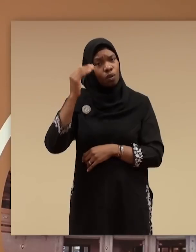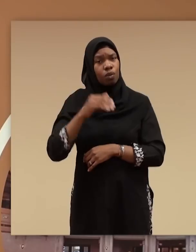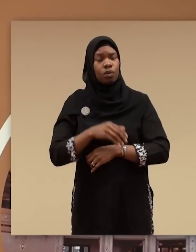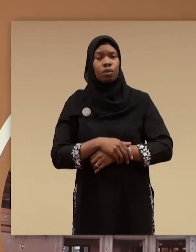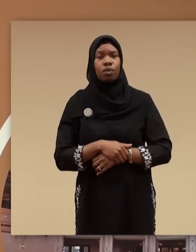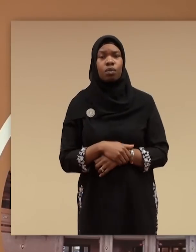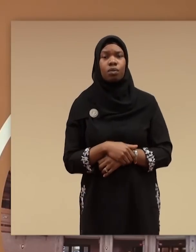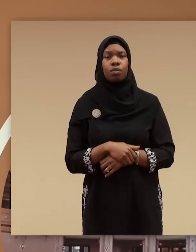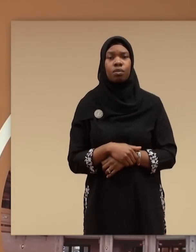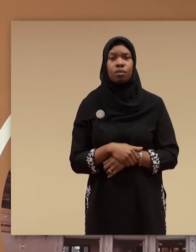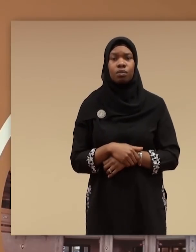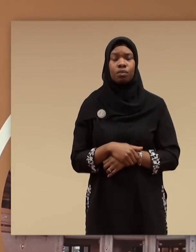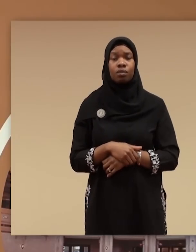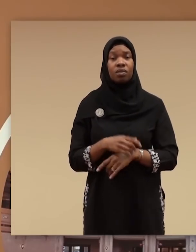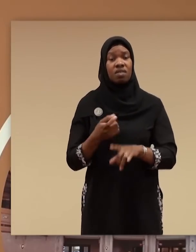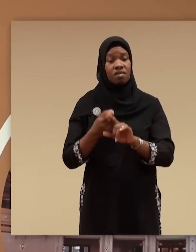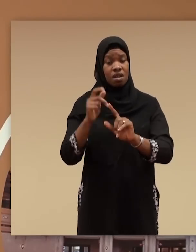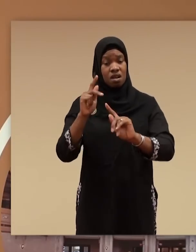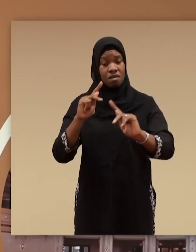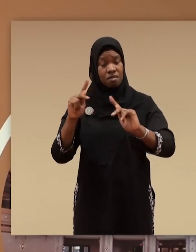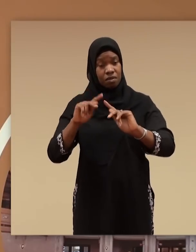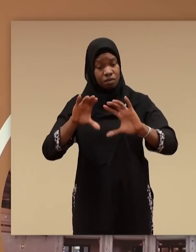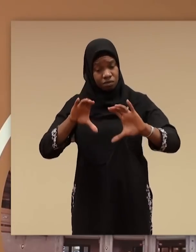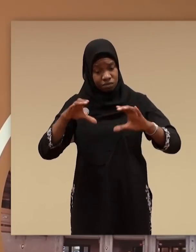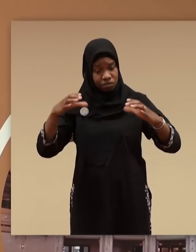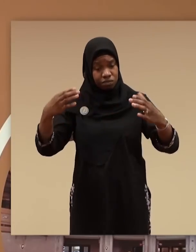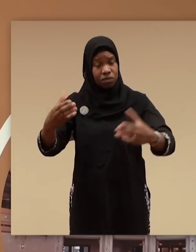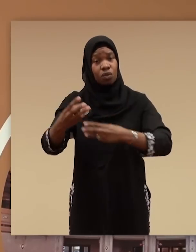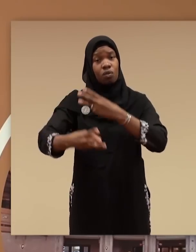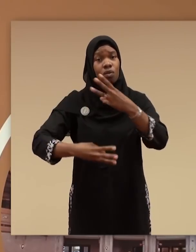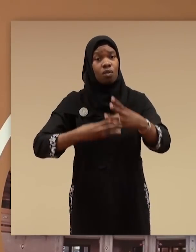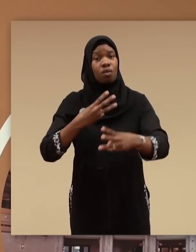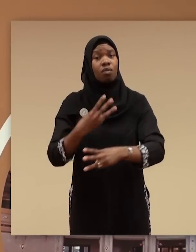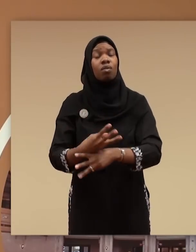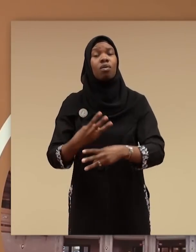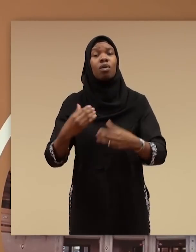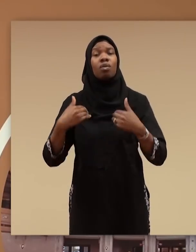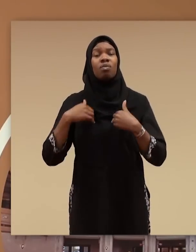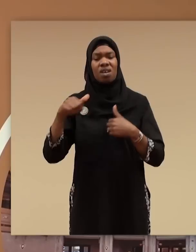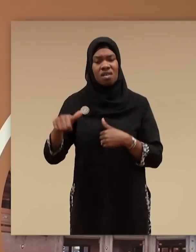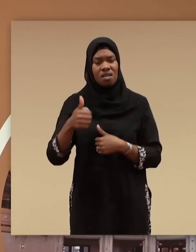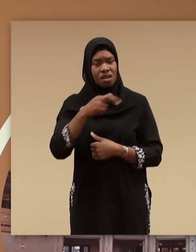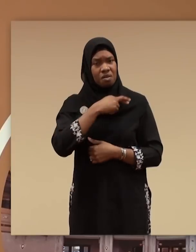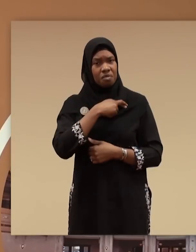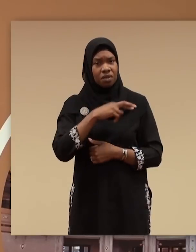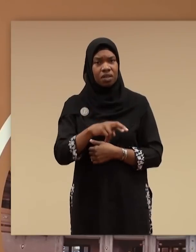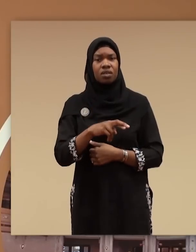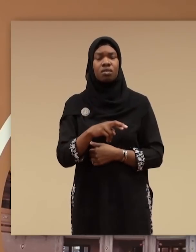other religions, like Jews and Christian and Hindu or Buddhist or